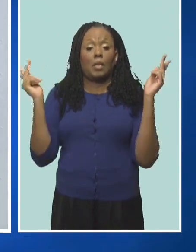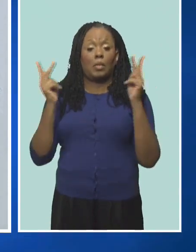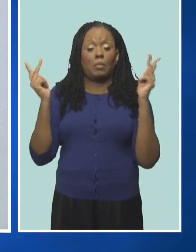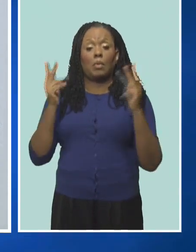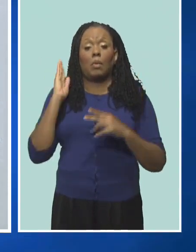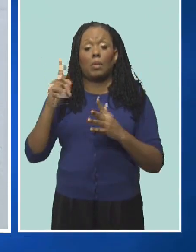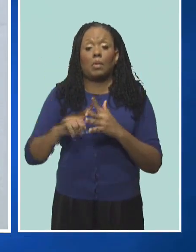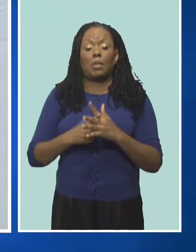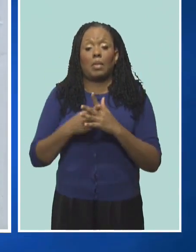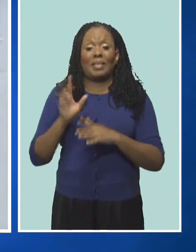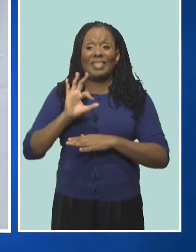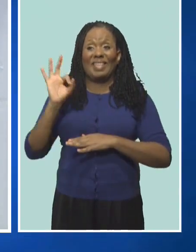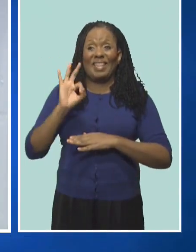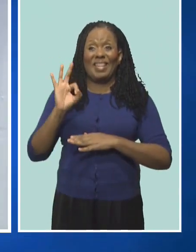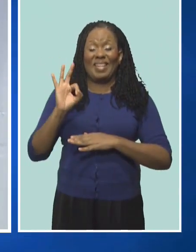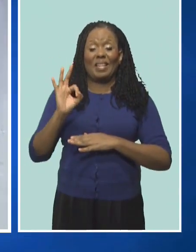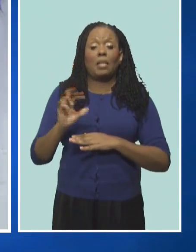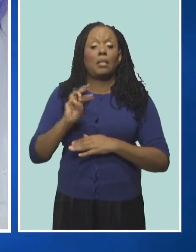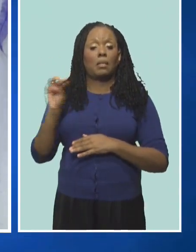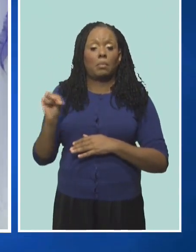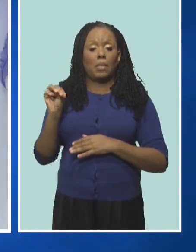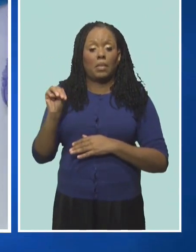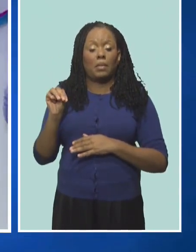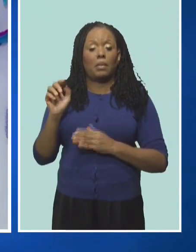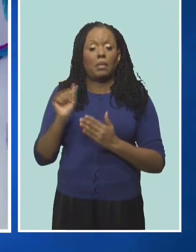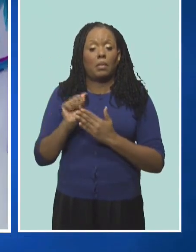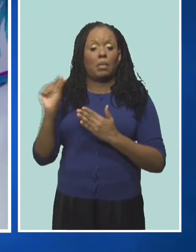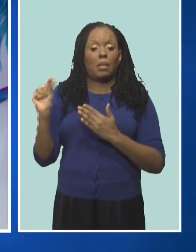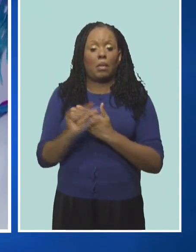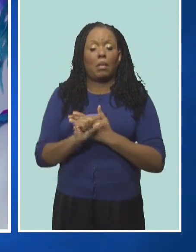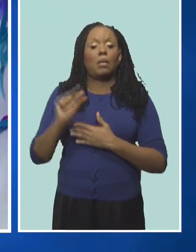expected to start at 9 a.m. on Monday, August 5th.